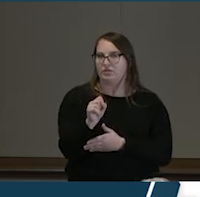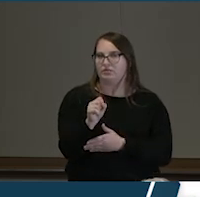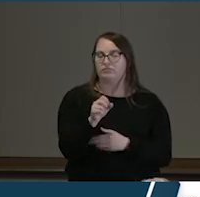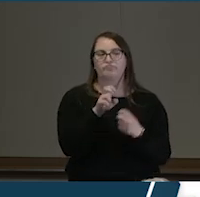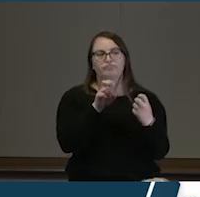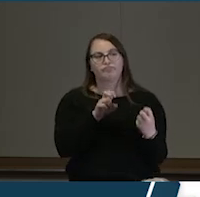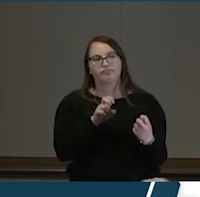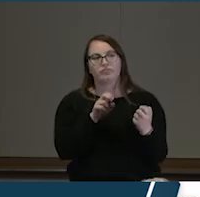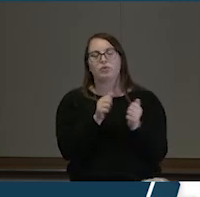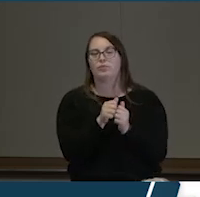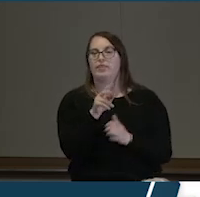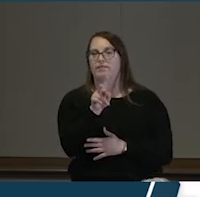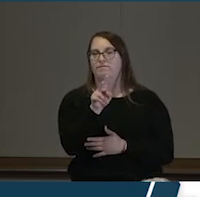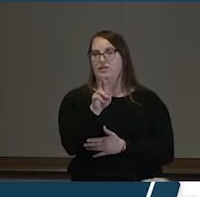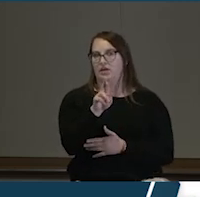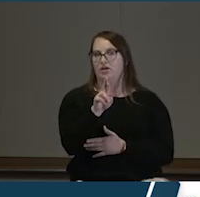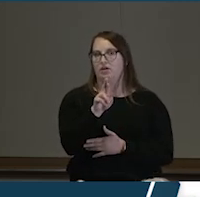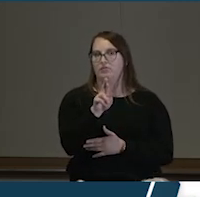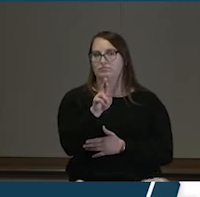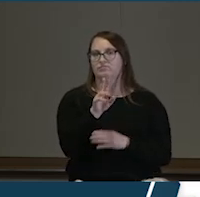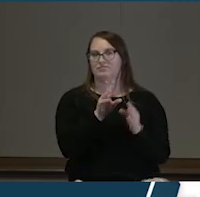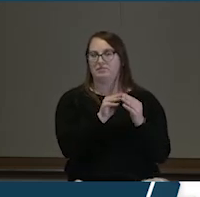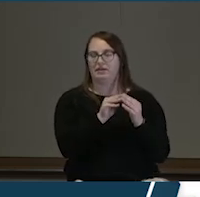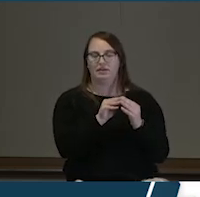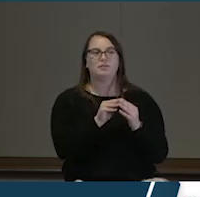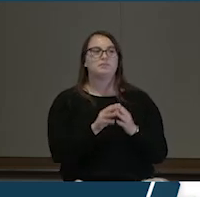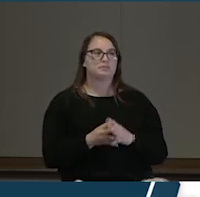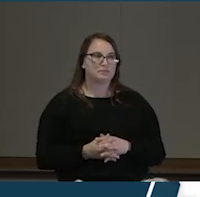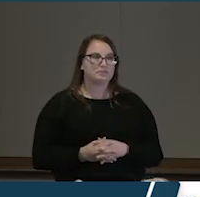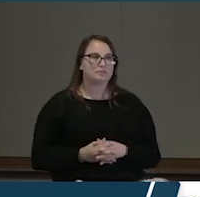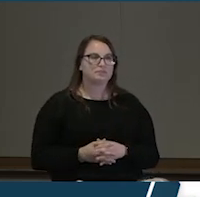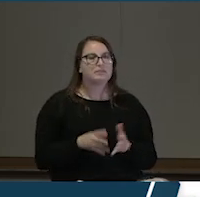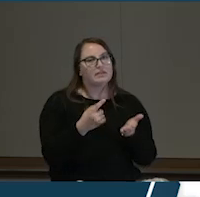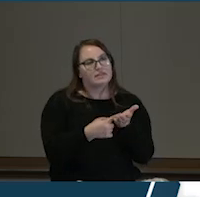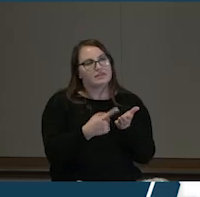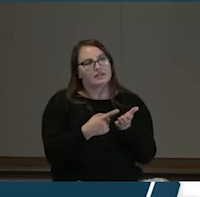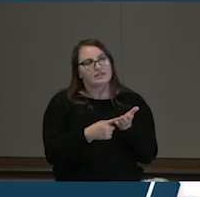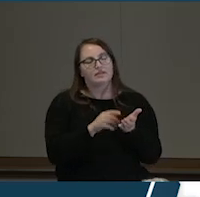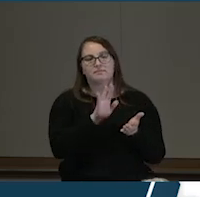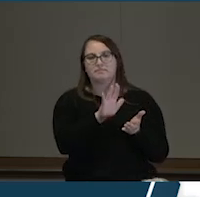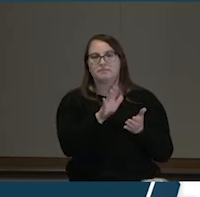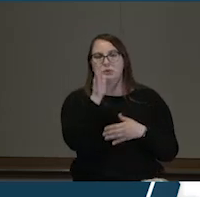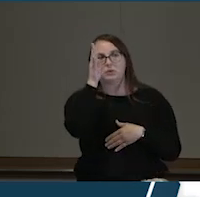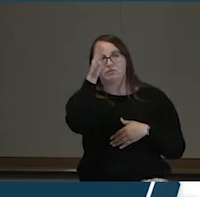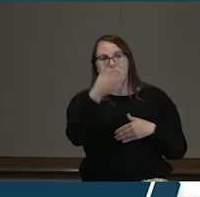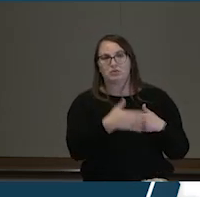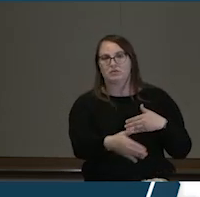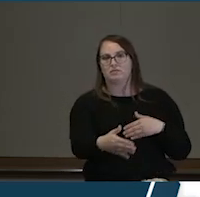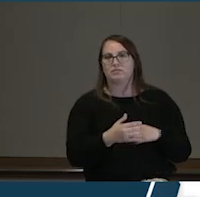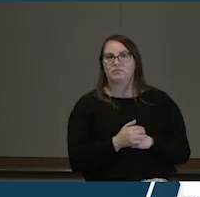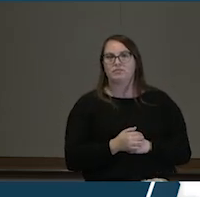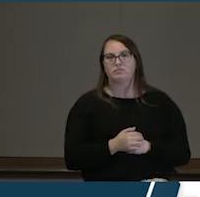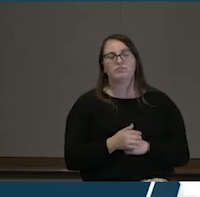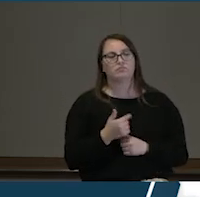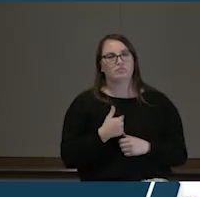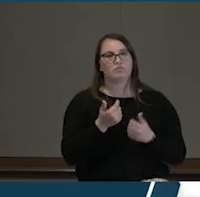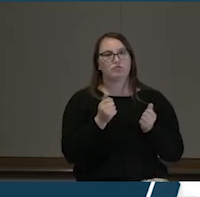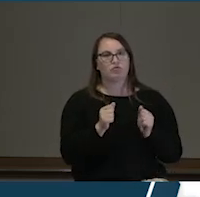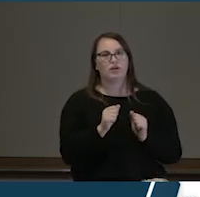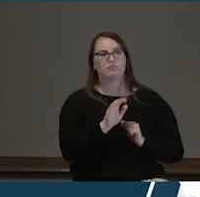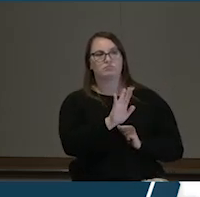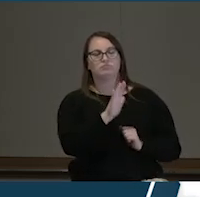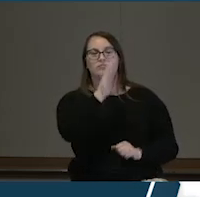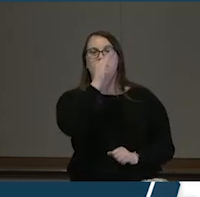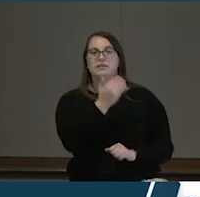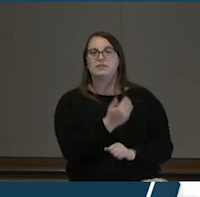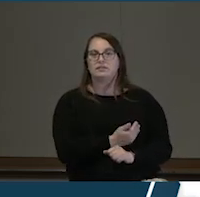rehabilitation and what they were going to do for him. And I let him do as much of the talking as he could.